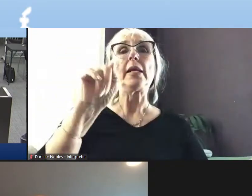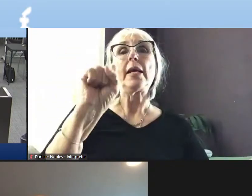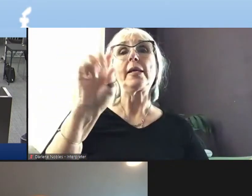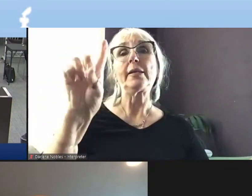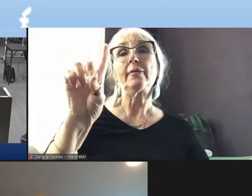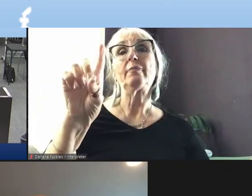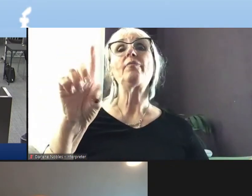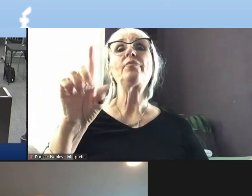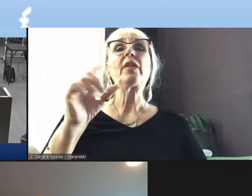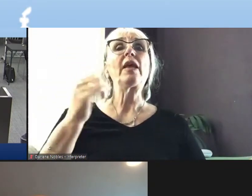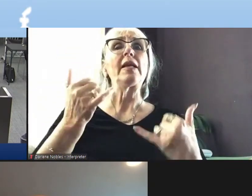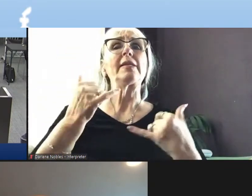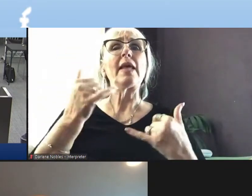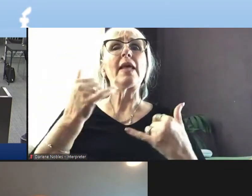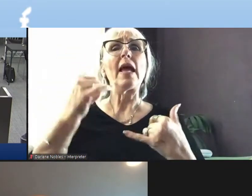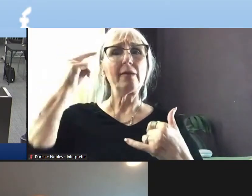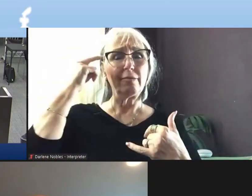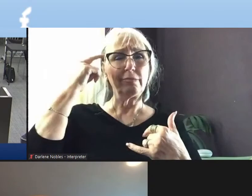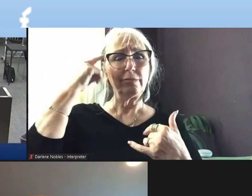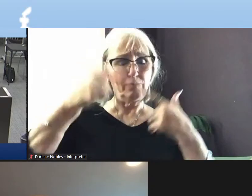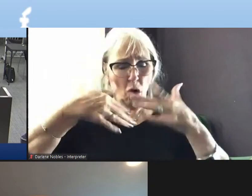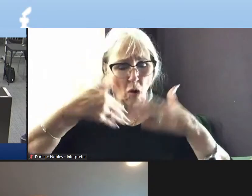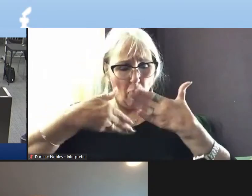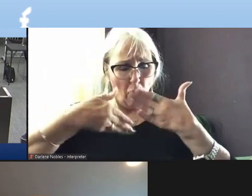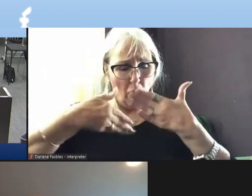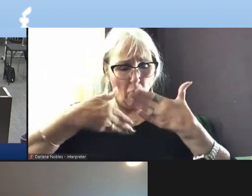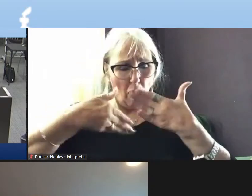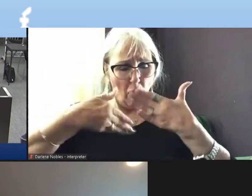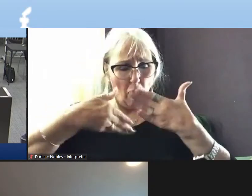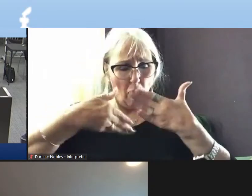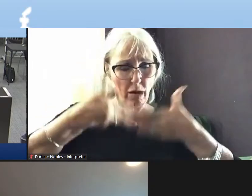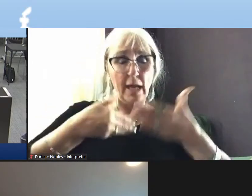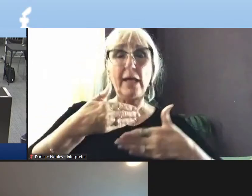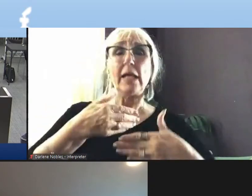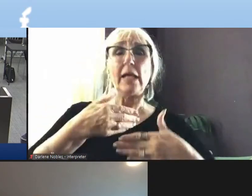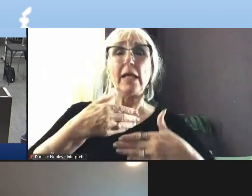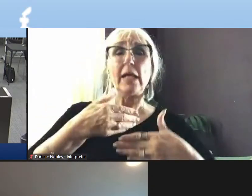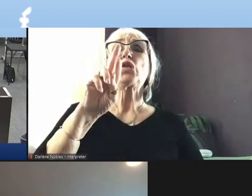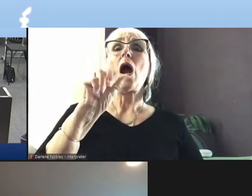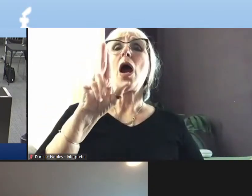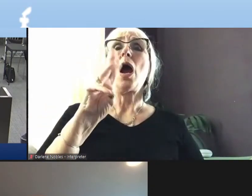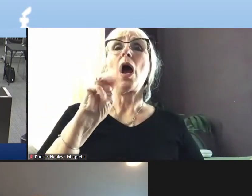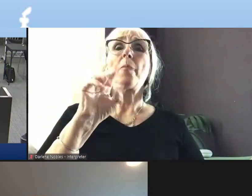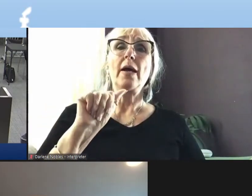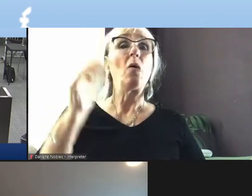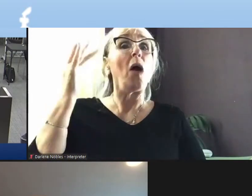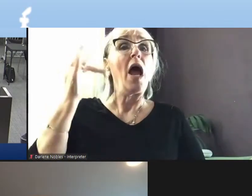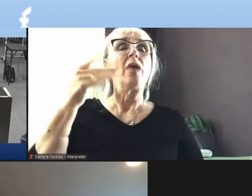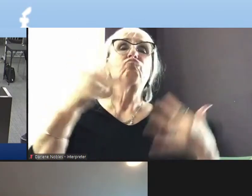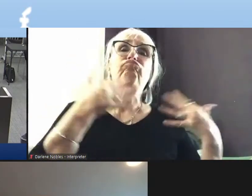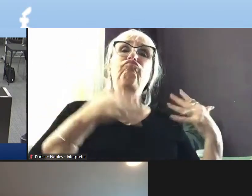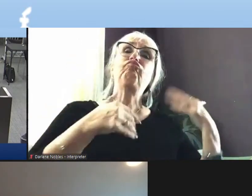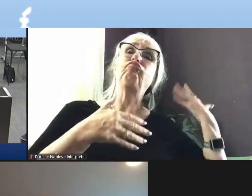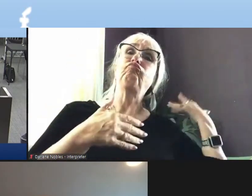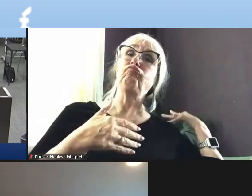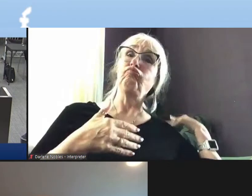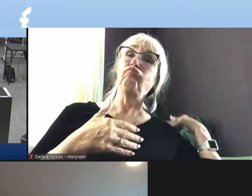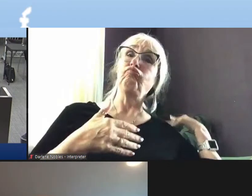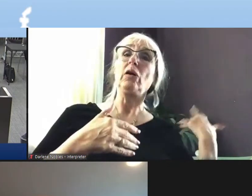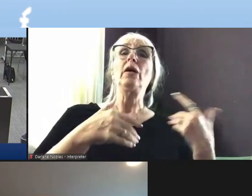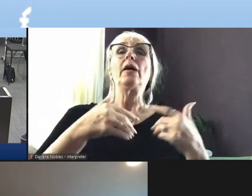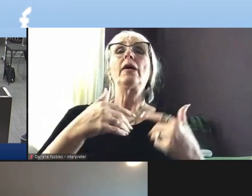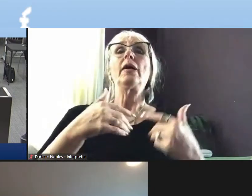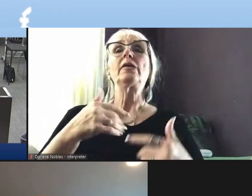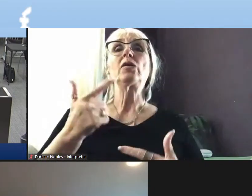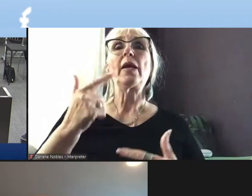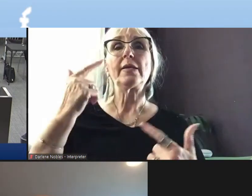now processing his trauma from his combat. He is considering the impact of his actions on others for the first